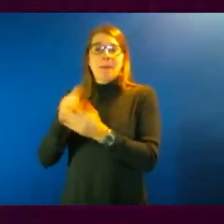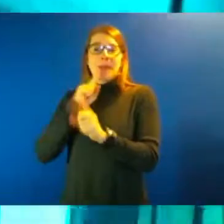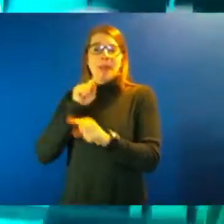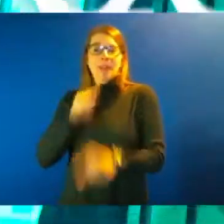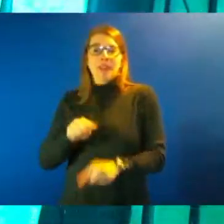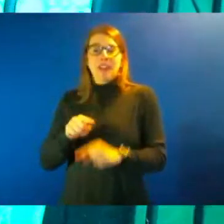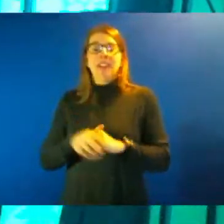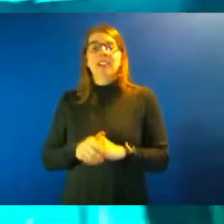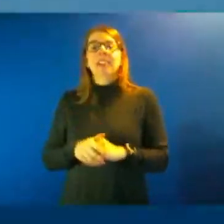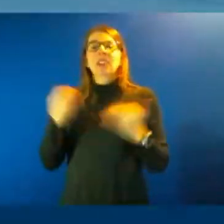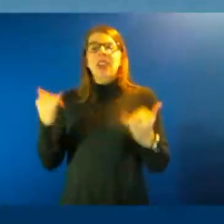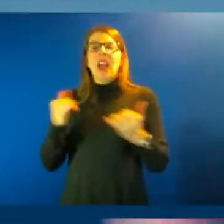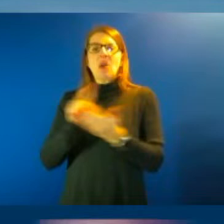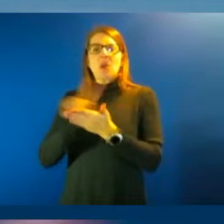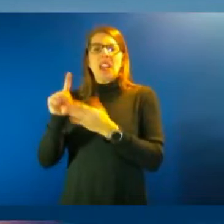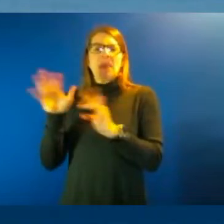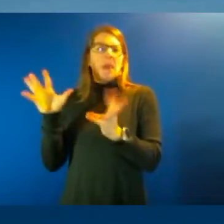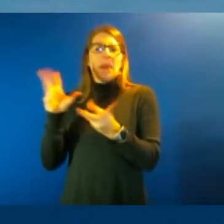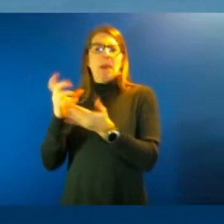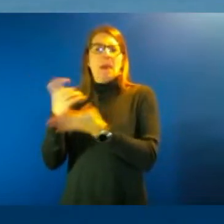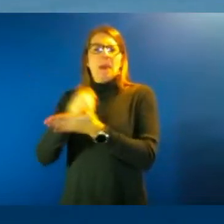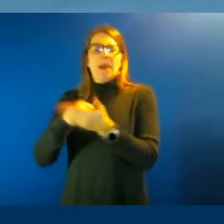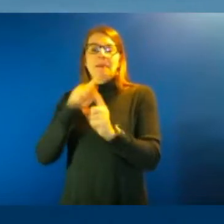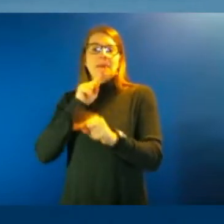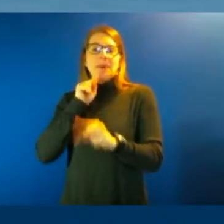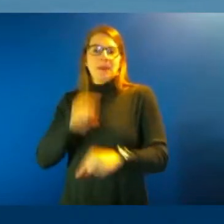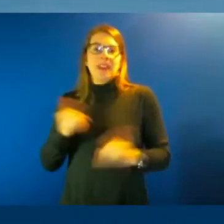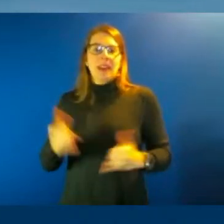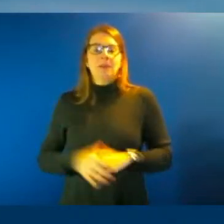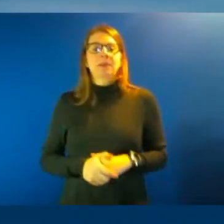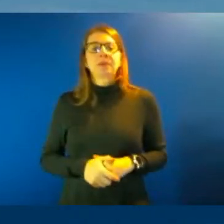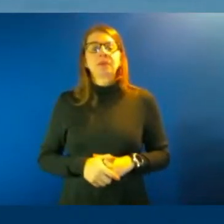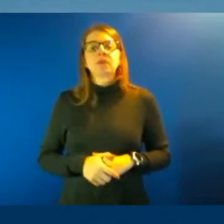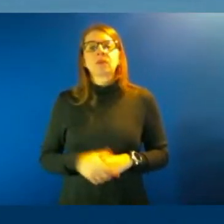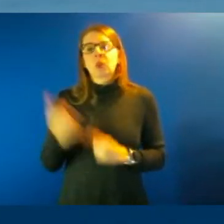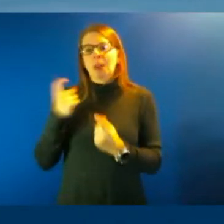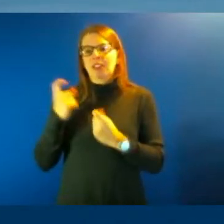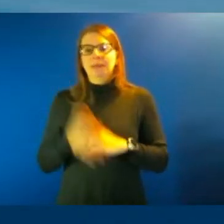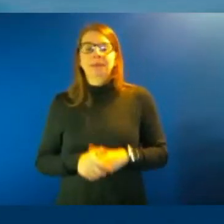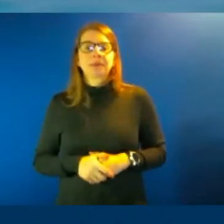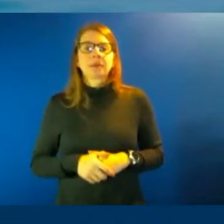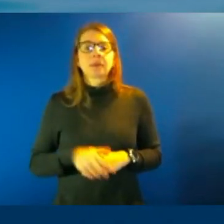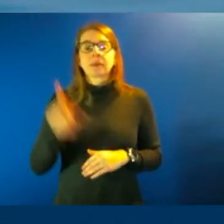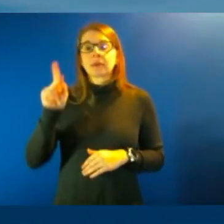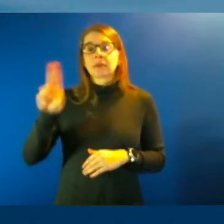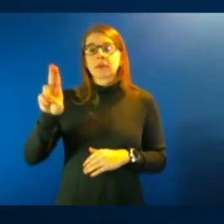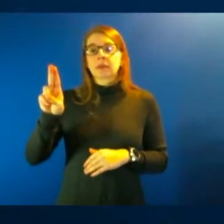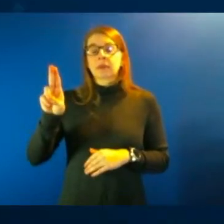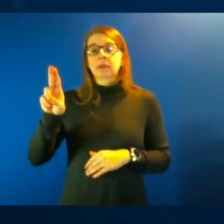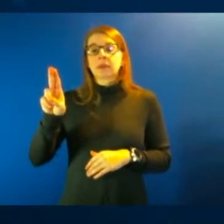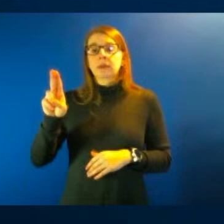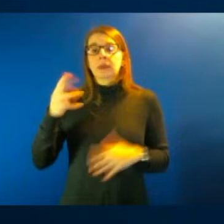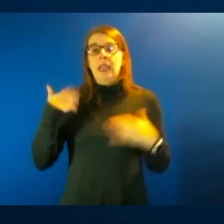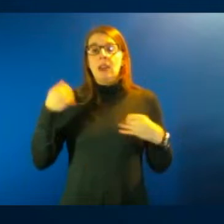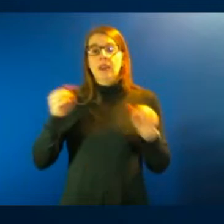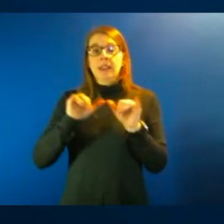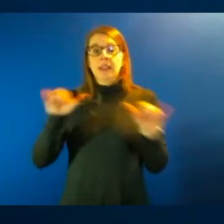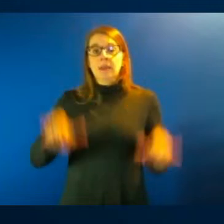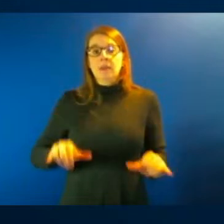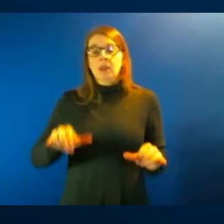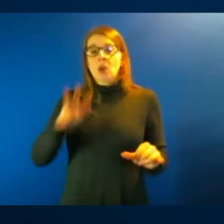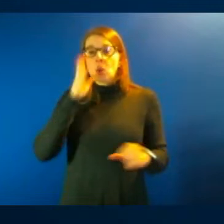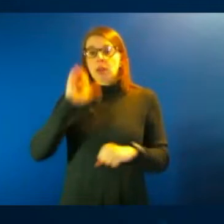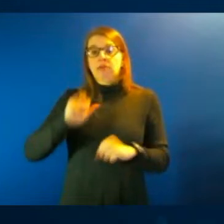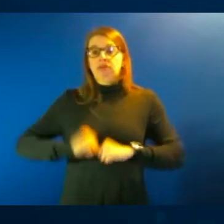week. Just a couple up the top. Will the University of Kansas Health System be holding booster clinics for those 18 and older in Kansas?